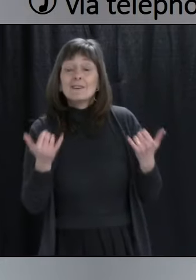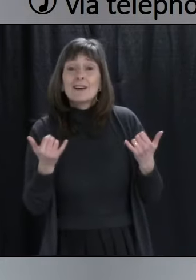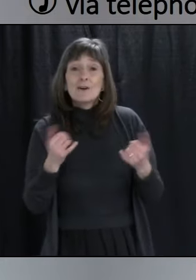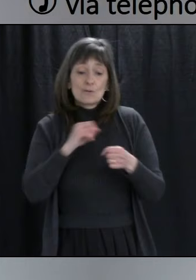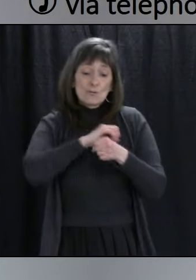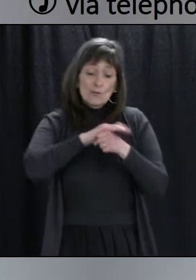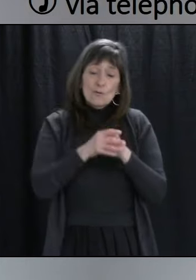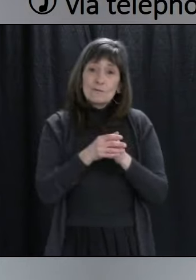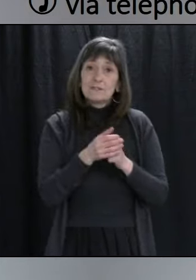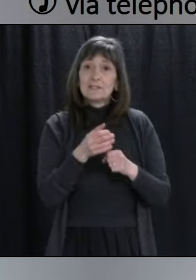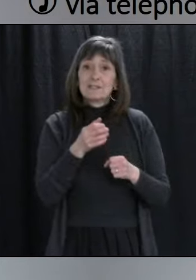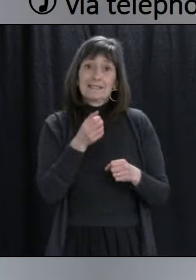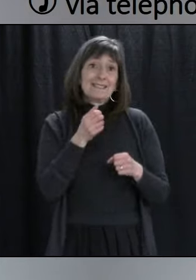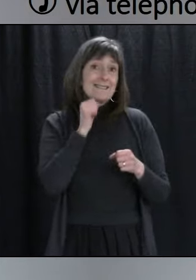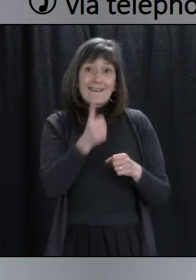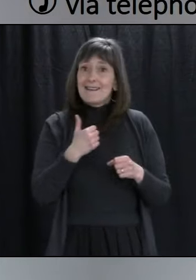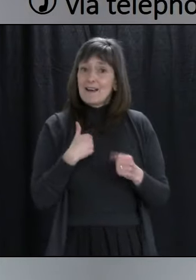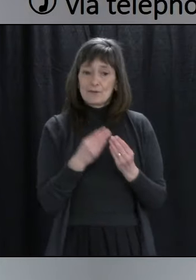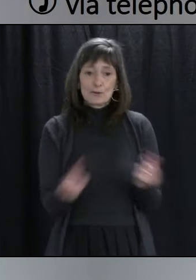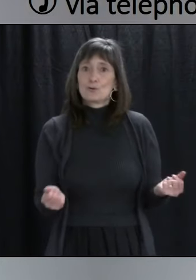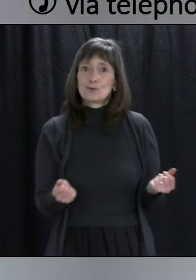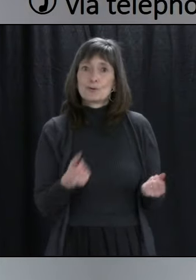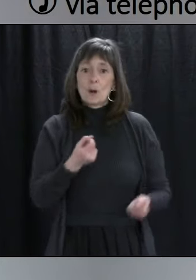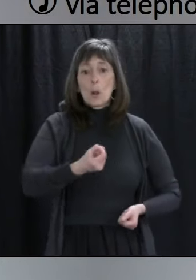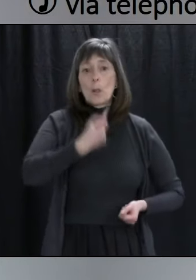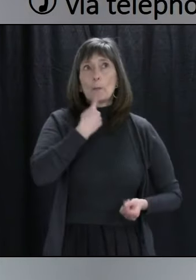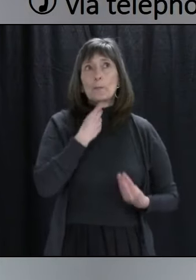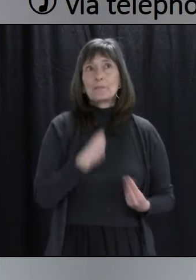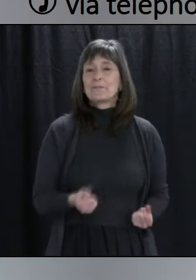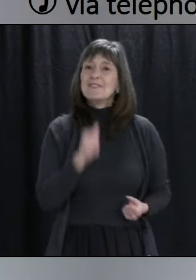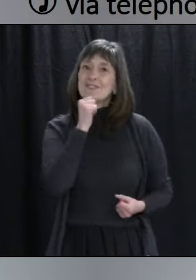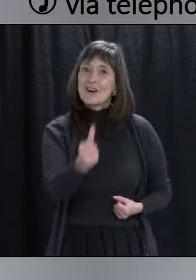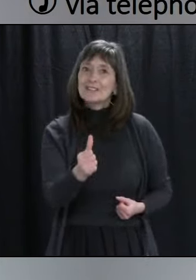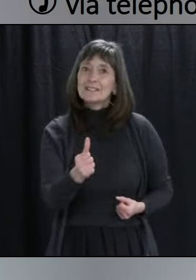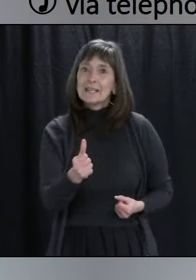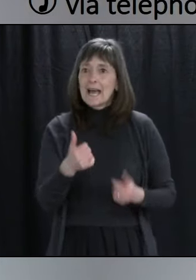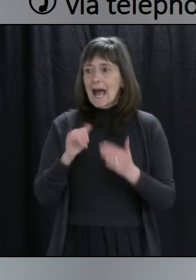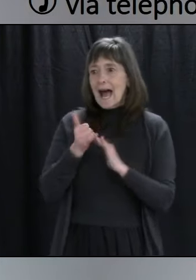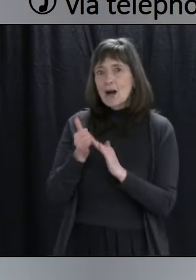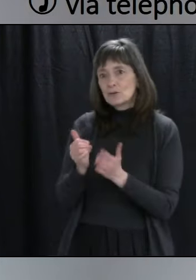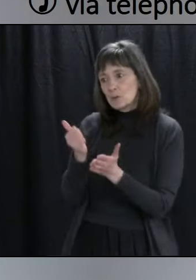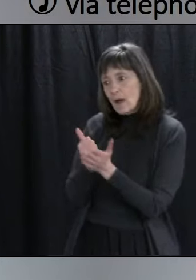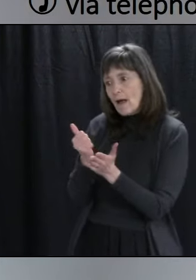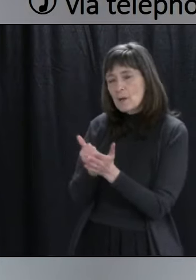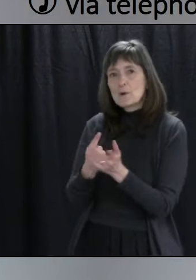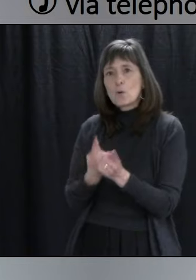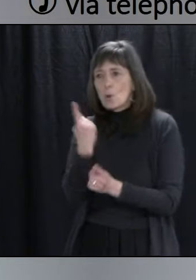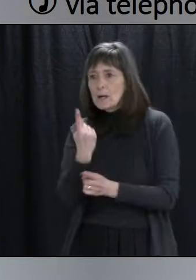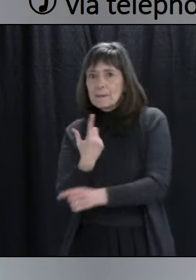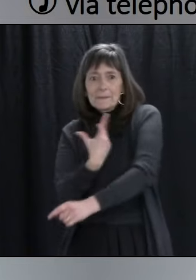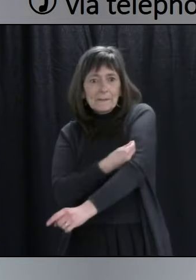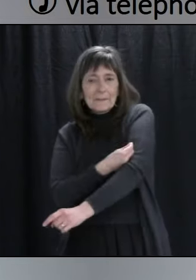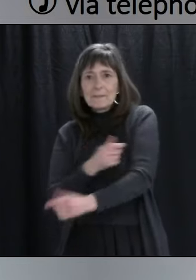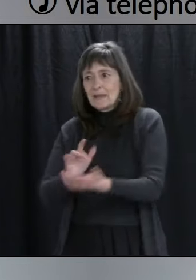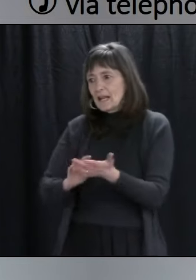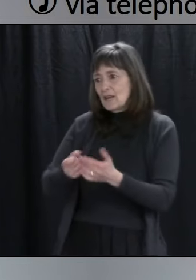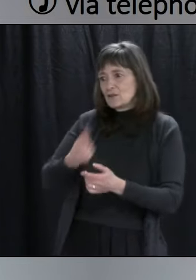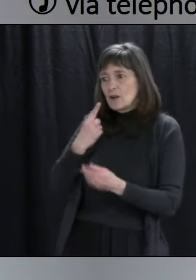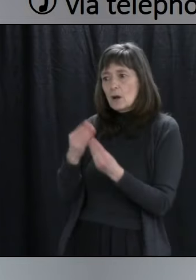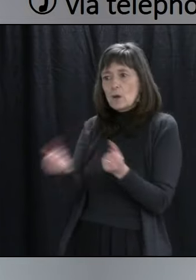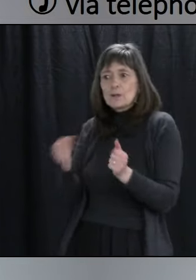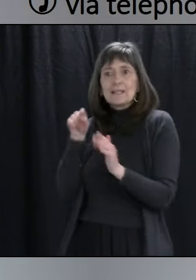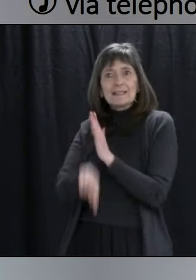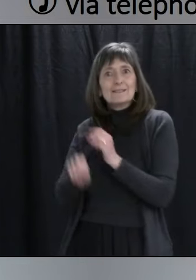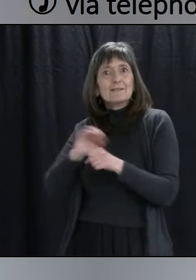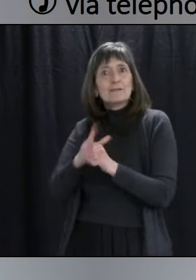condition. The only treatment is supportive, it's not specific. There is no drug that will kill this virus